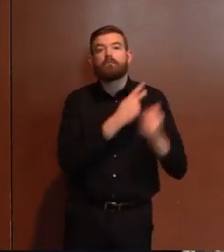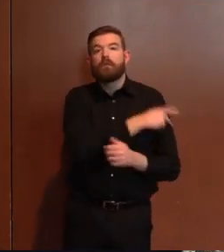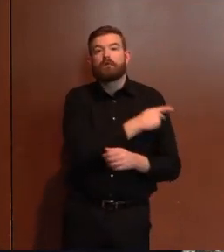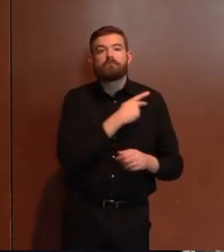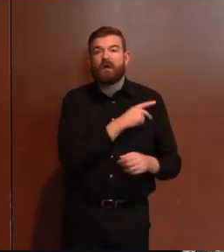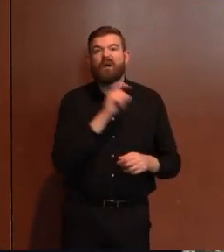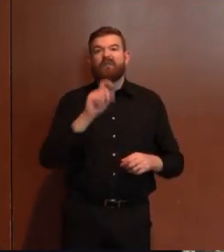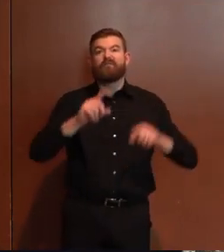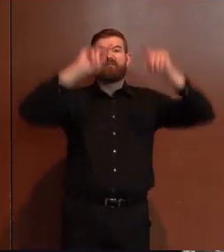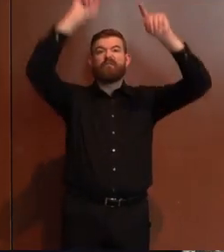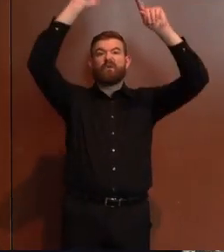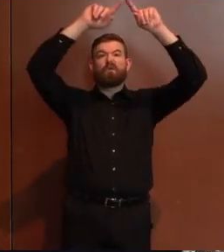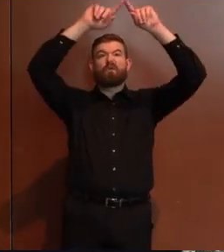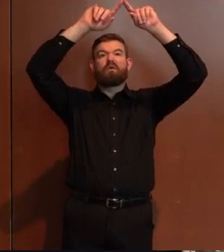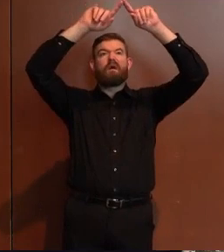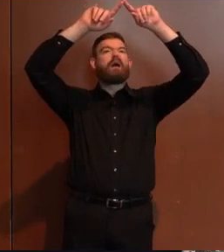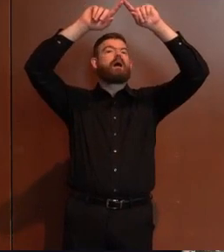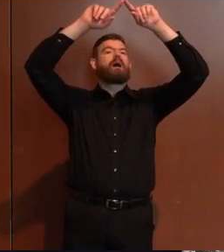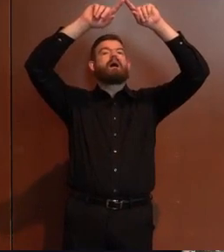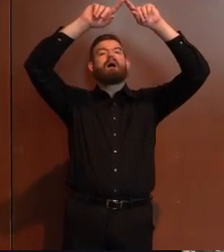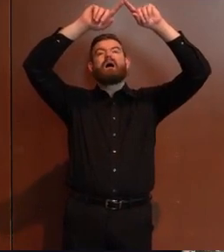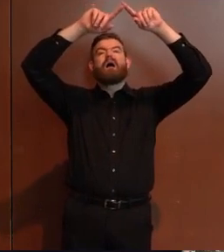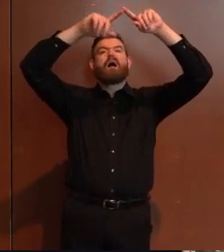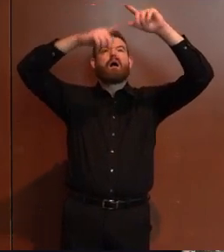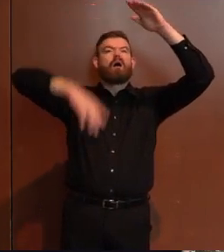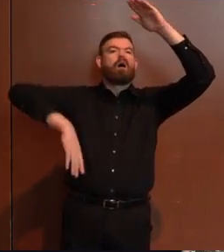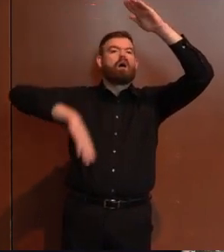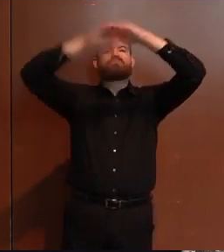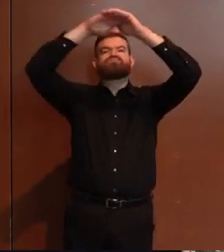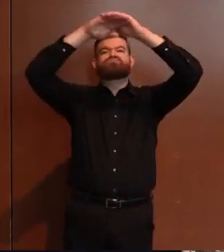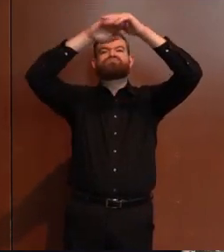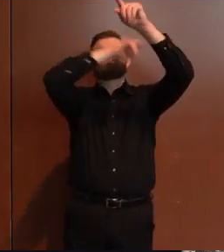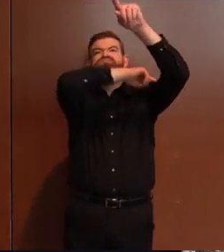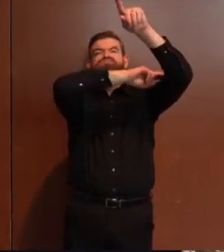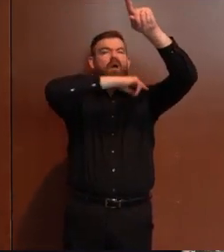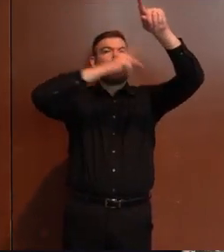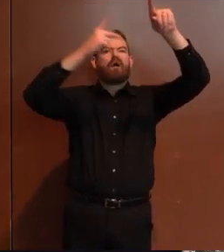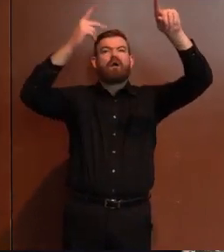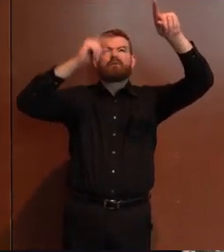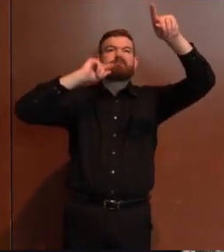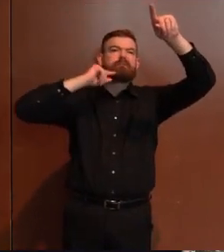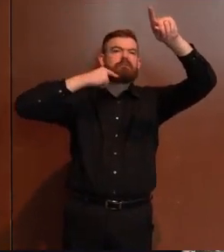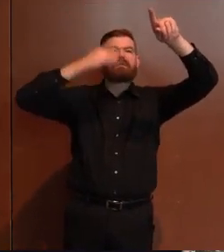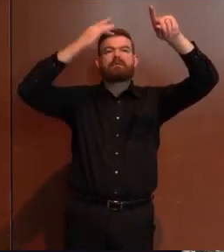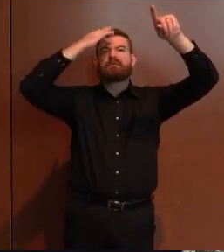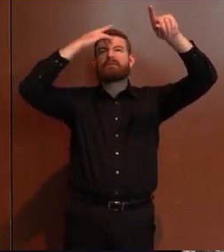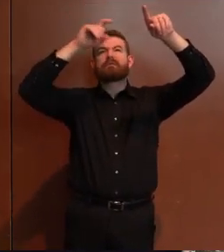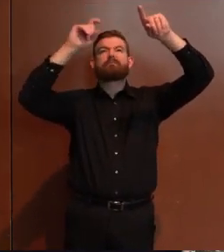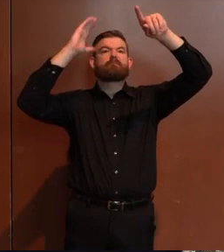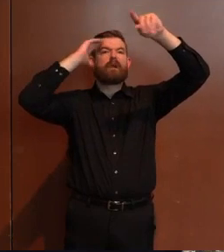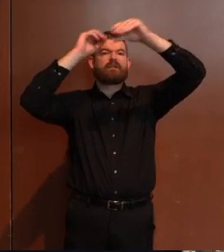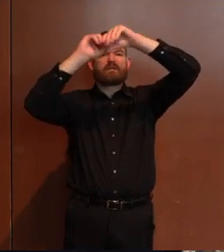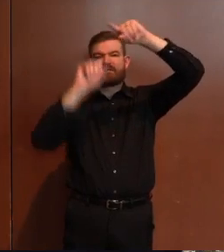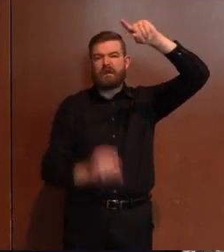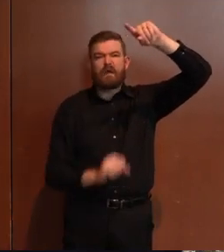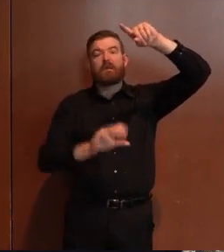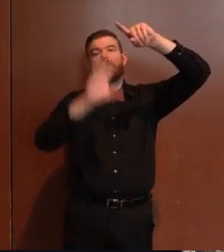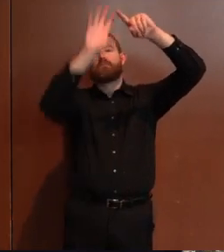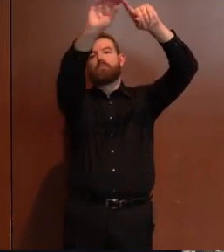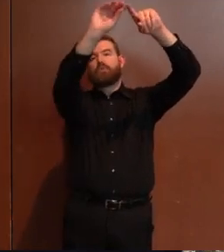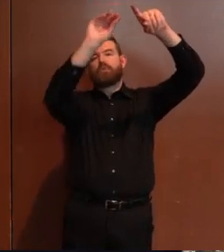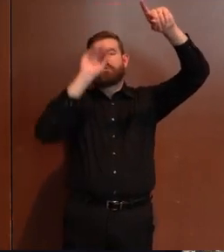the state who is in critical condition, who has to go to an appropriate bed in the southern part of the state. So